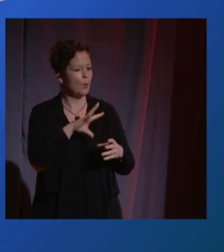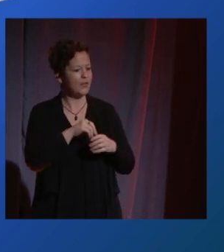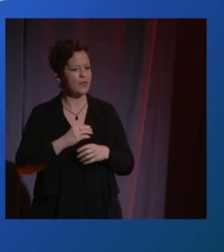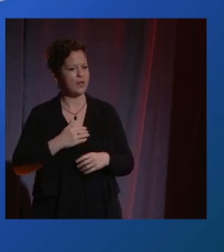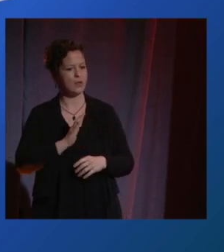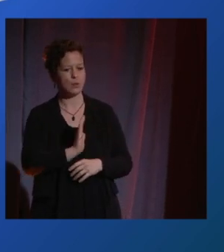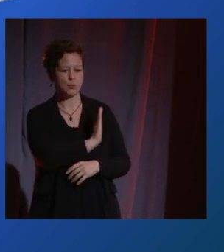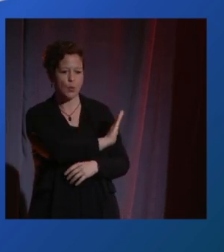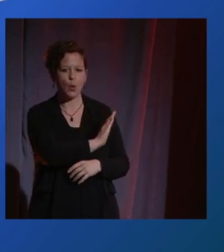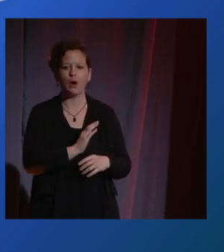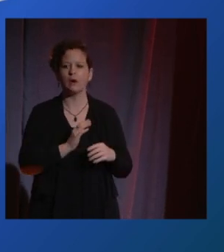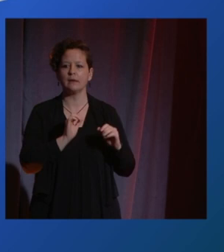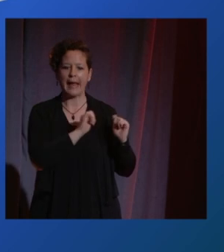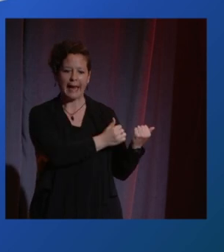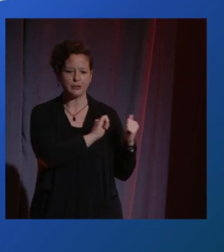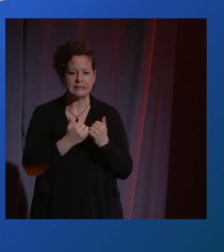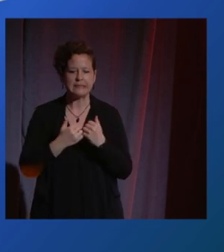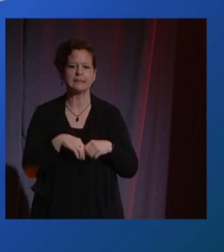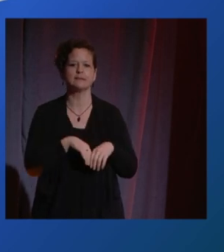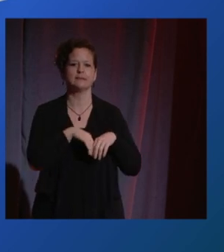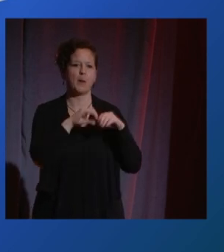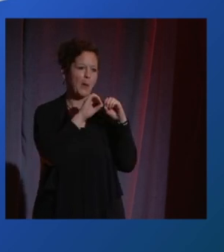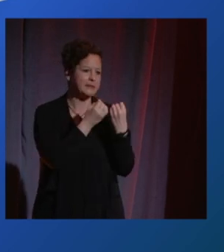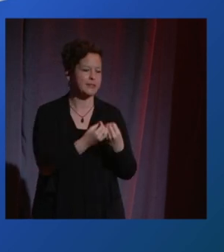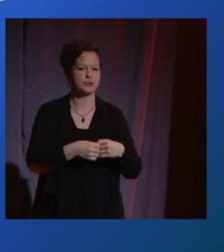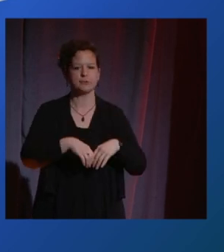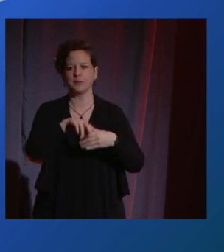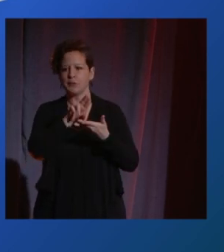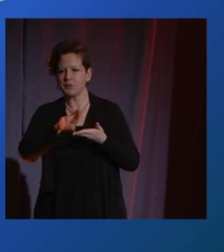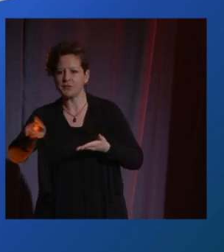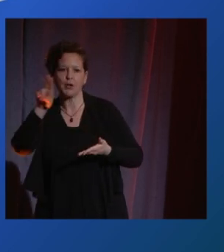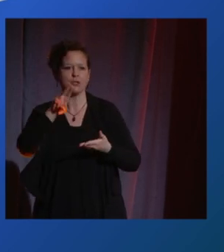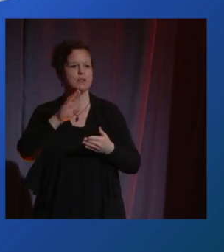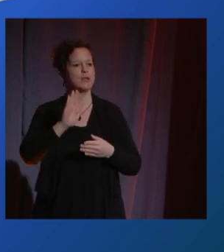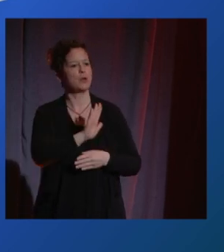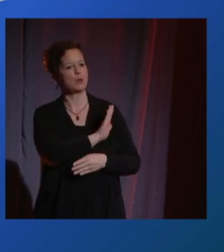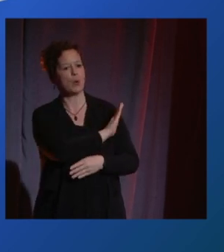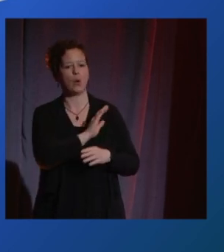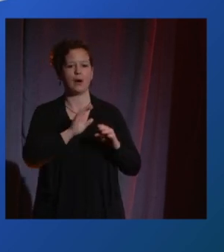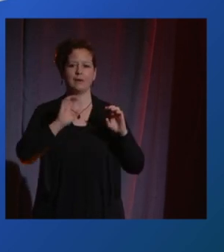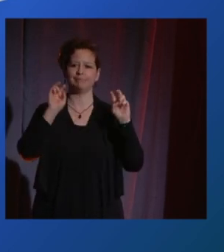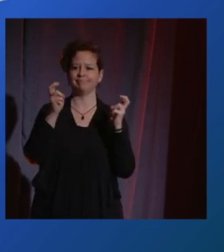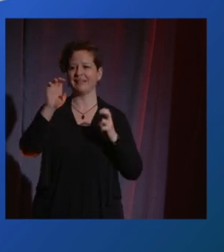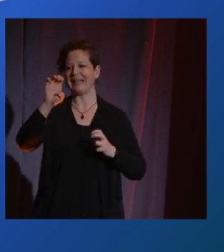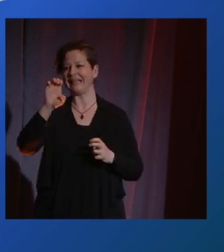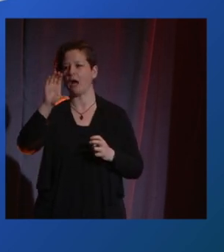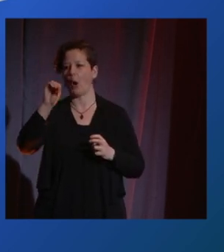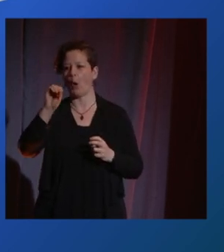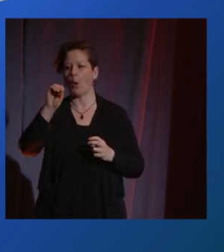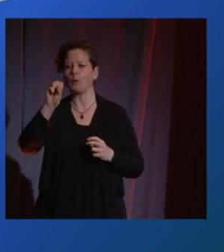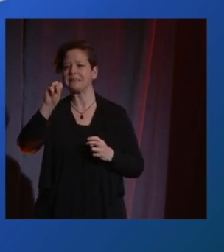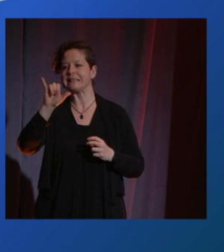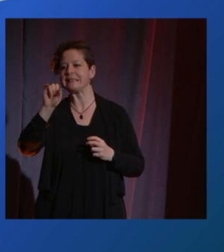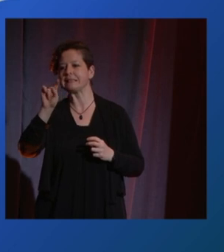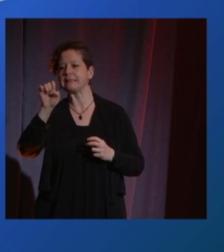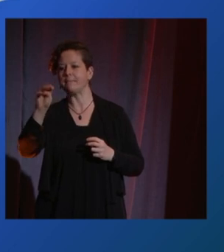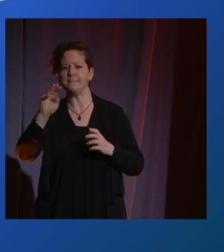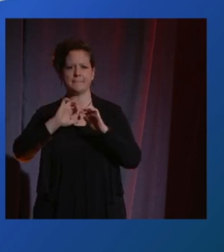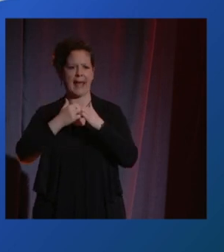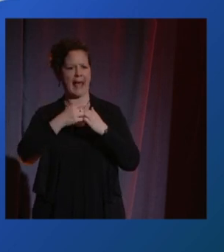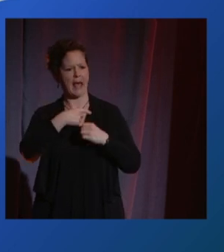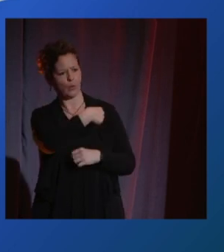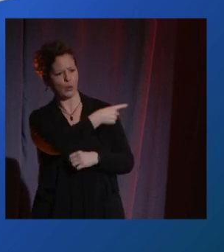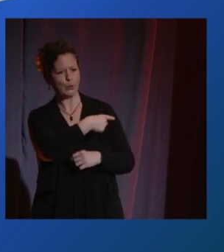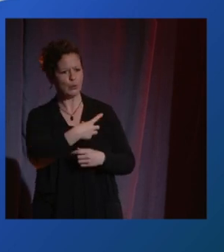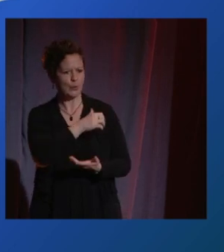your University your company and your ecosystem that's actually sort of making a difference